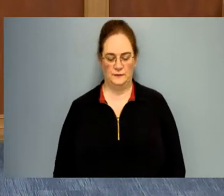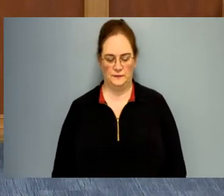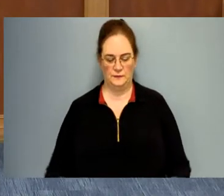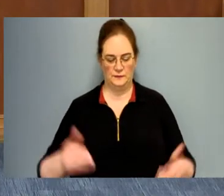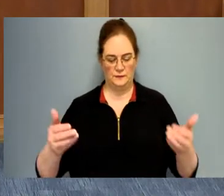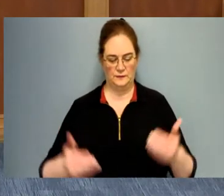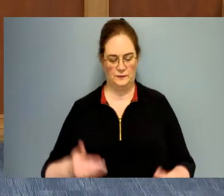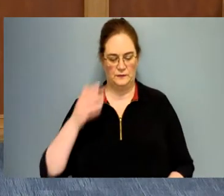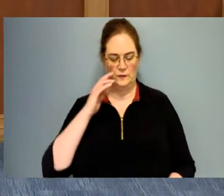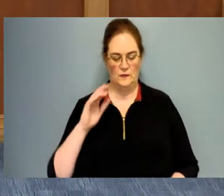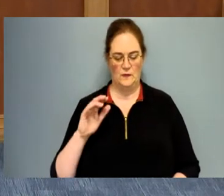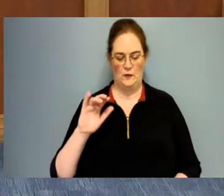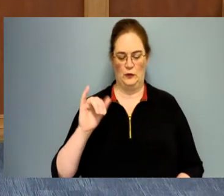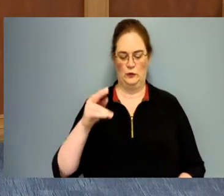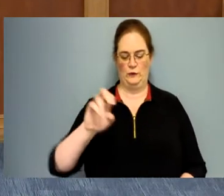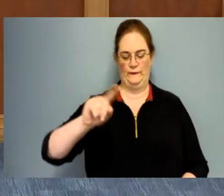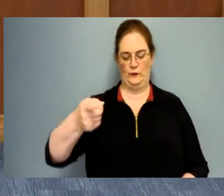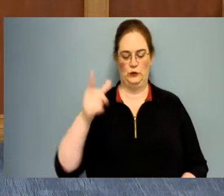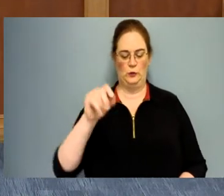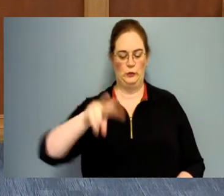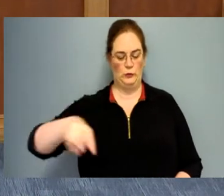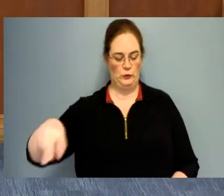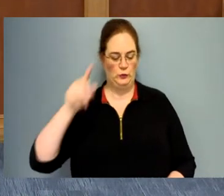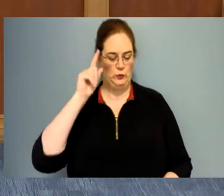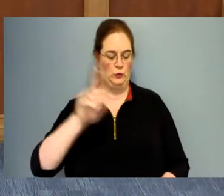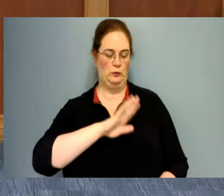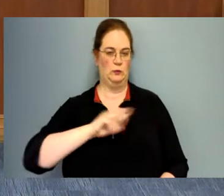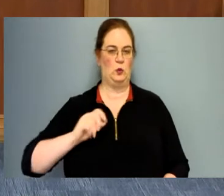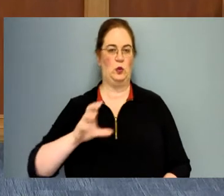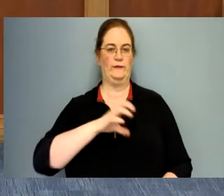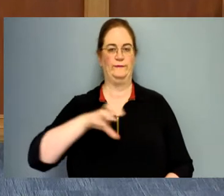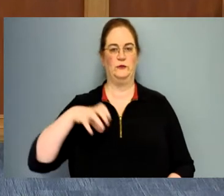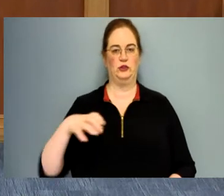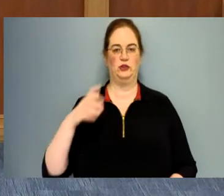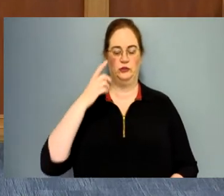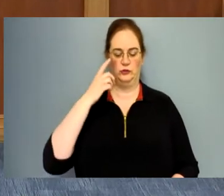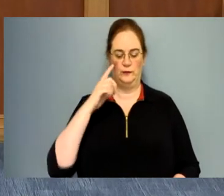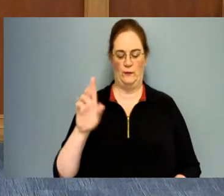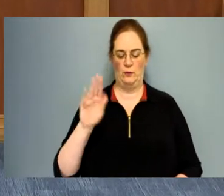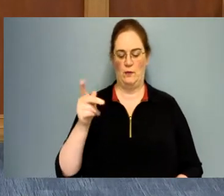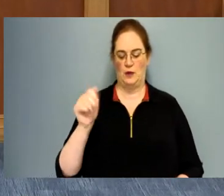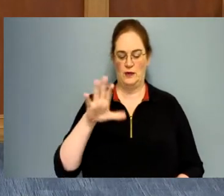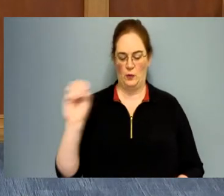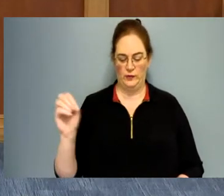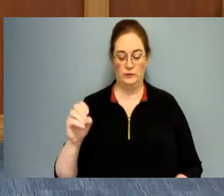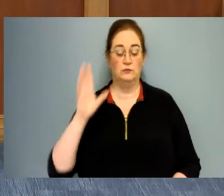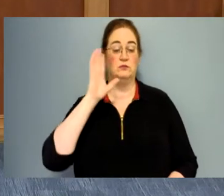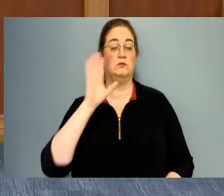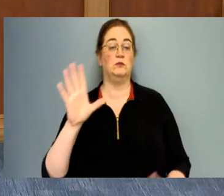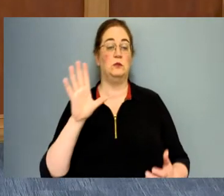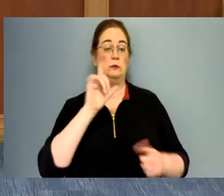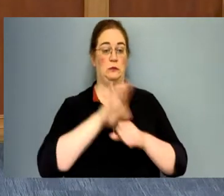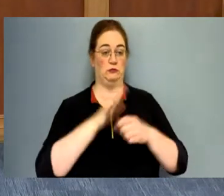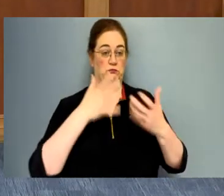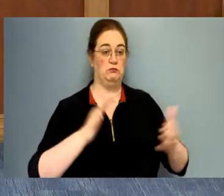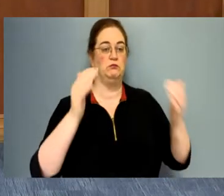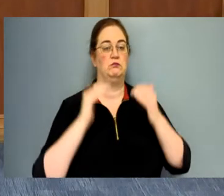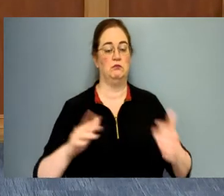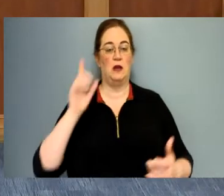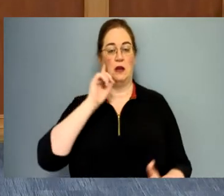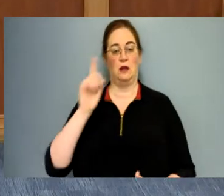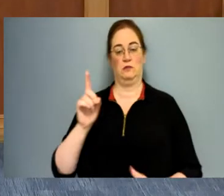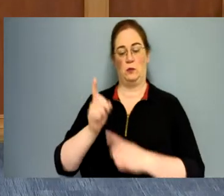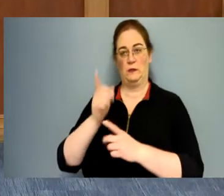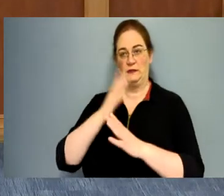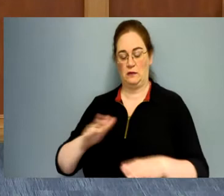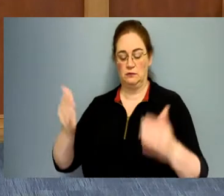All right, we have some nice early presentations today. We're going to begin with the Teacher of the Year Award, and Commissioner